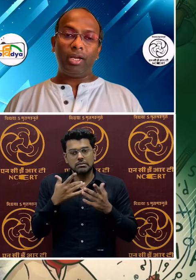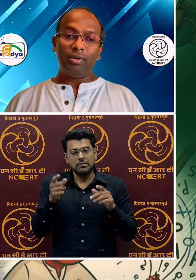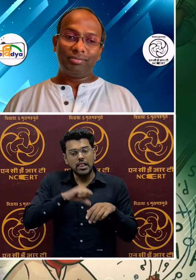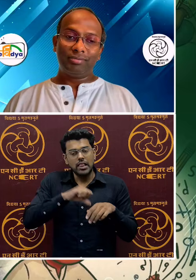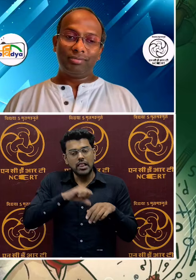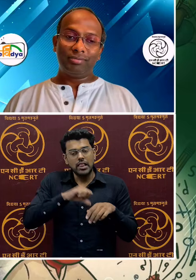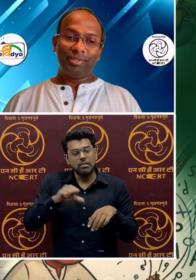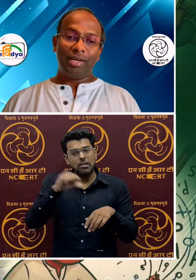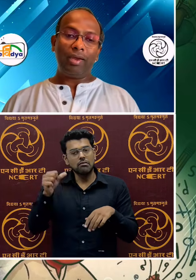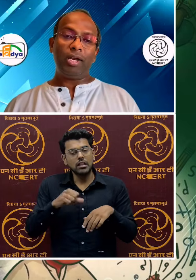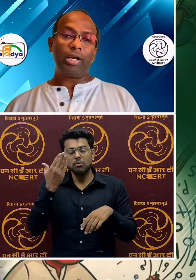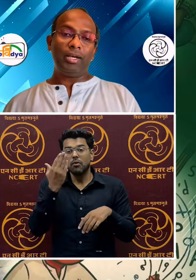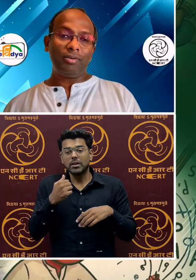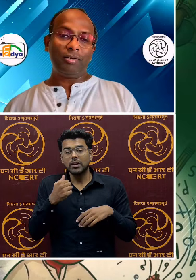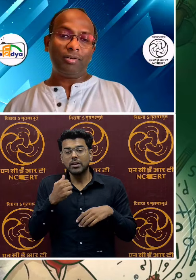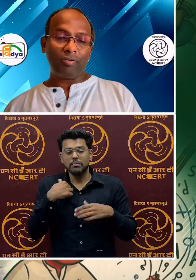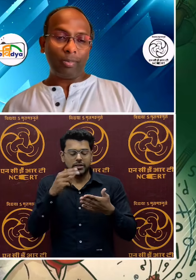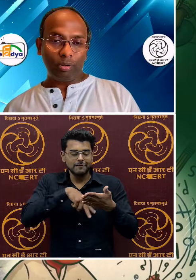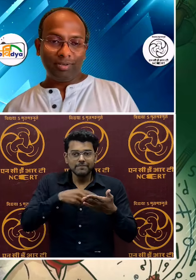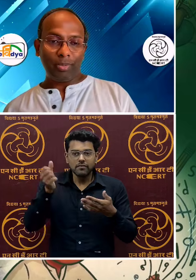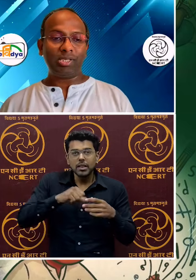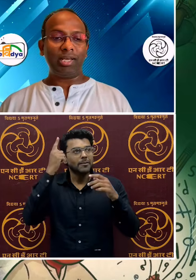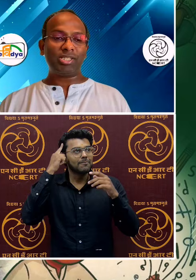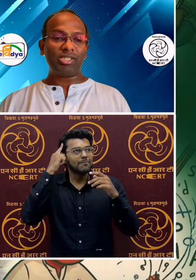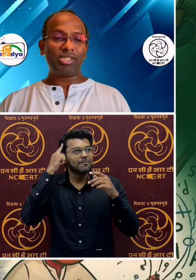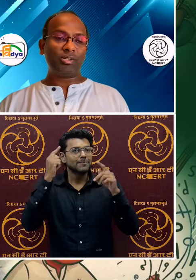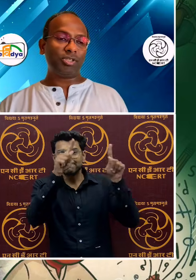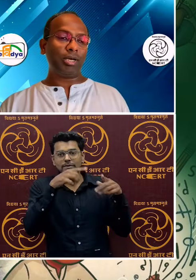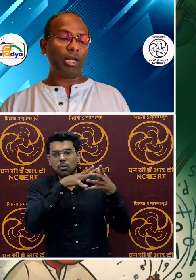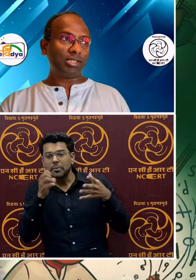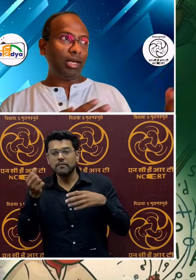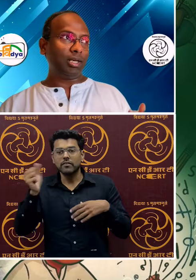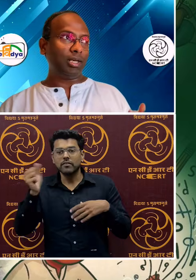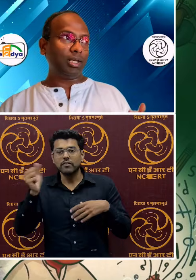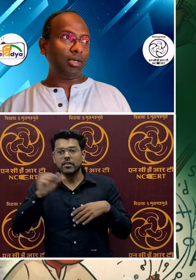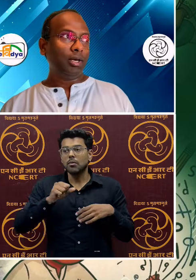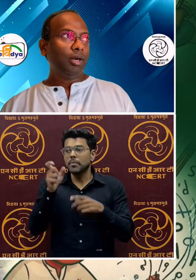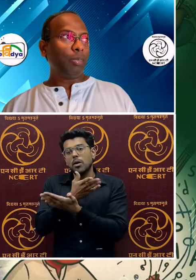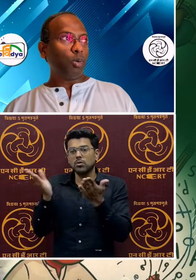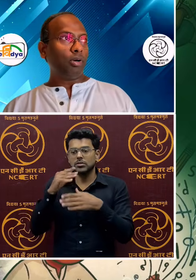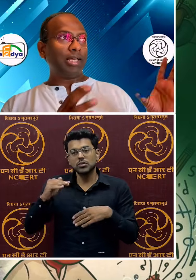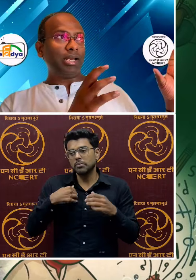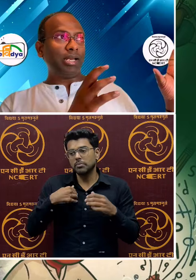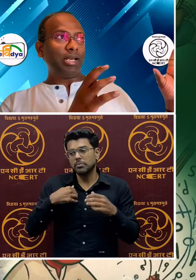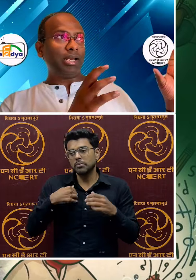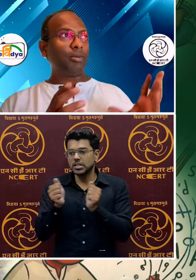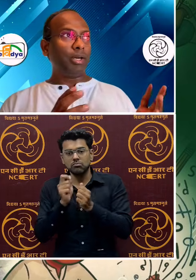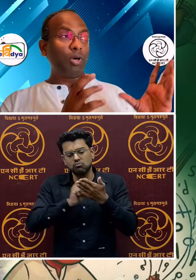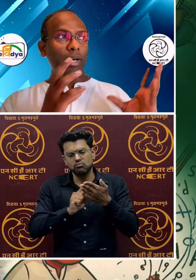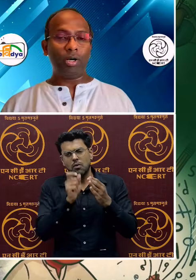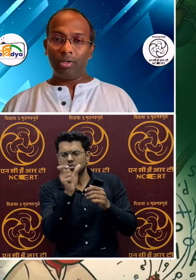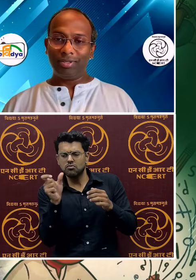I failed to read, I fail to write from the board, because the rest of this class write from the board as